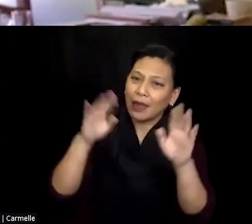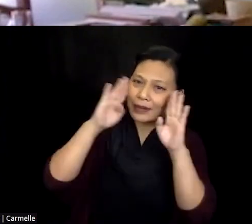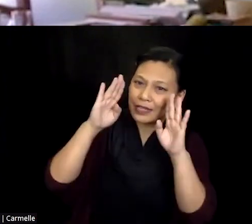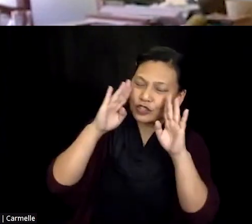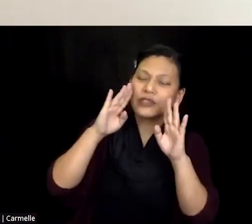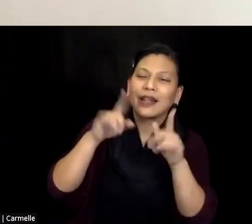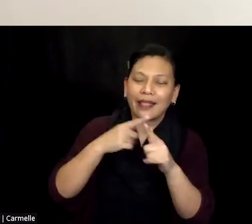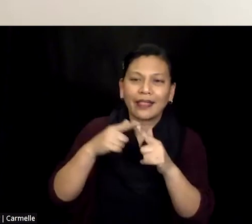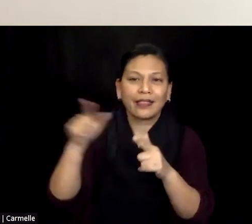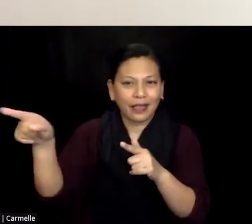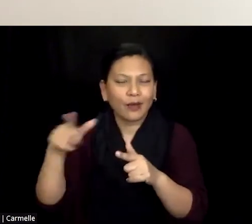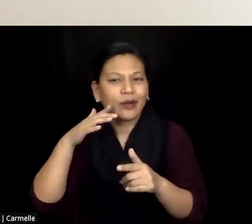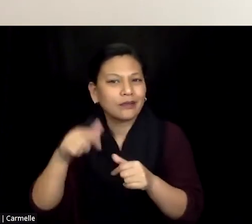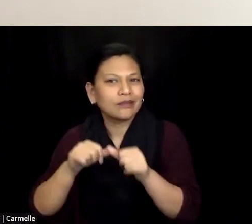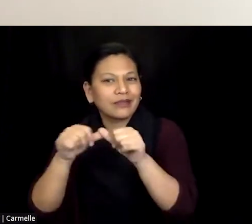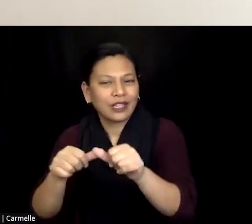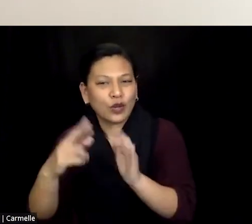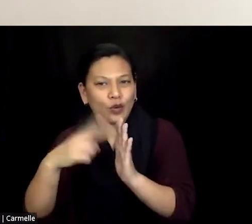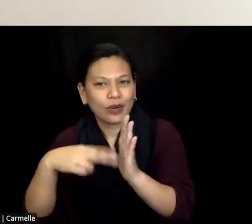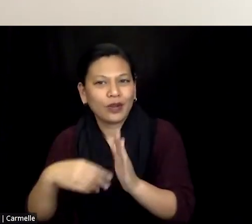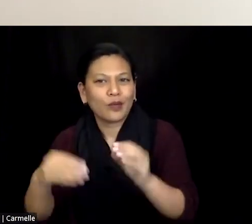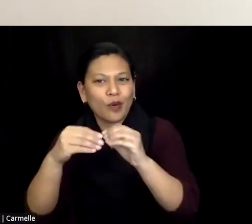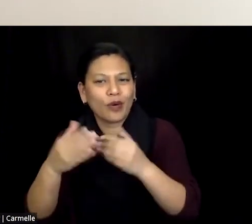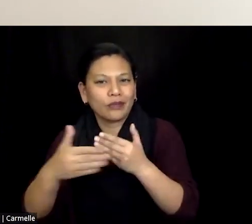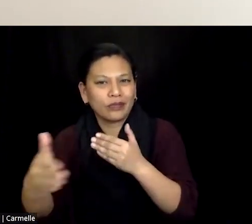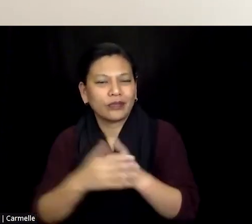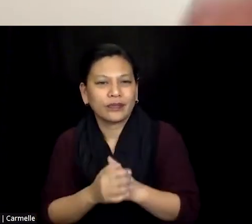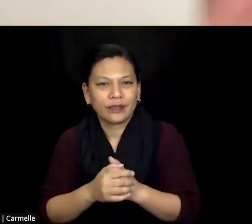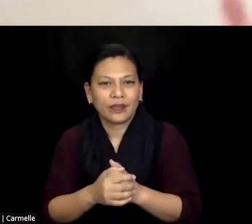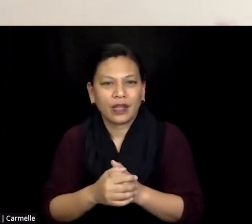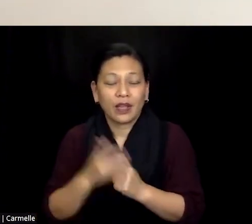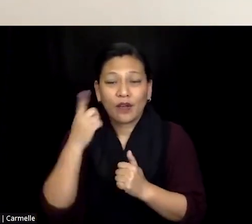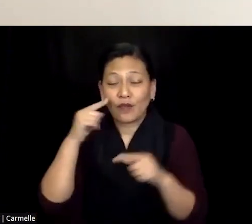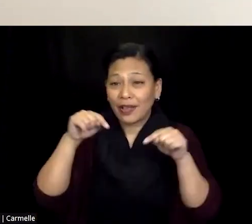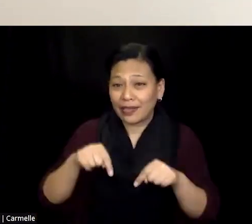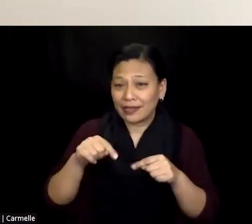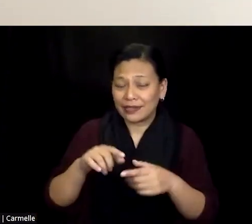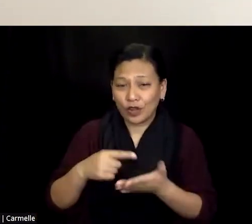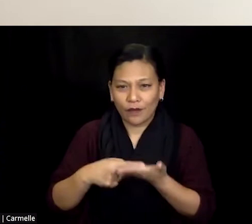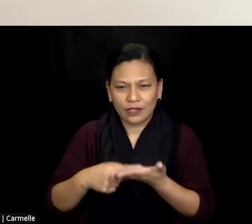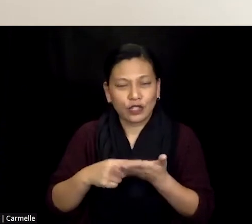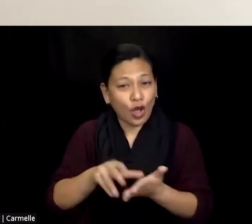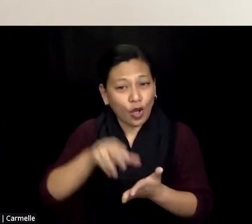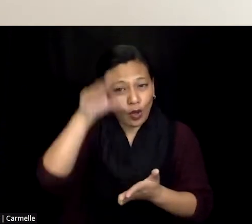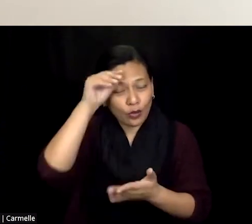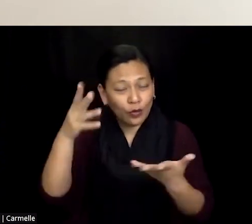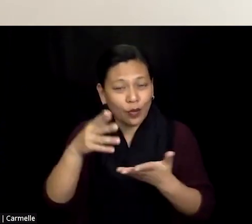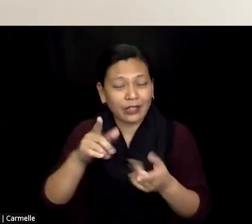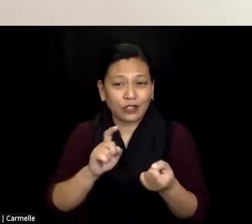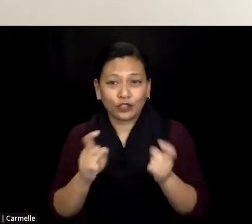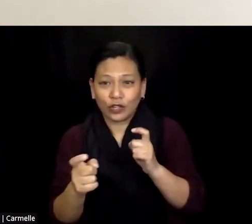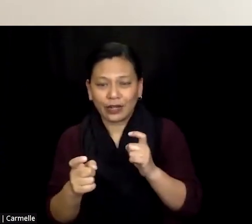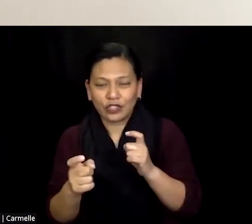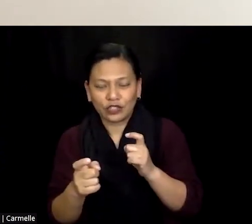seriously. One of the main things that I think I've been taking away from this conversation is pivoting. Pivoting is so crucial and so